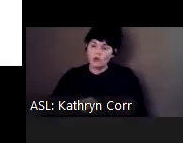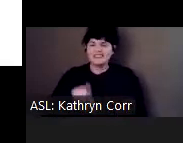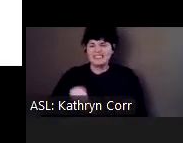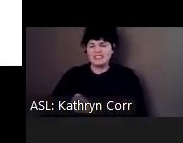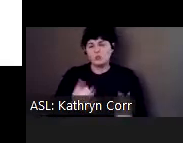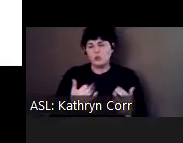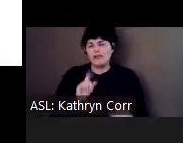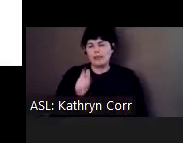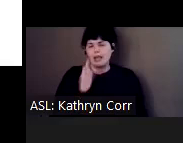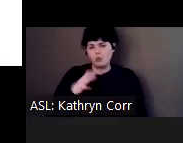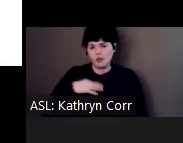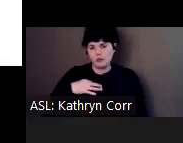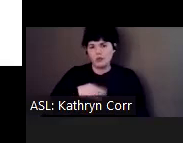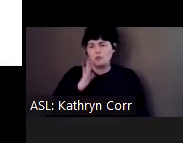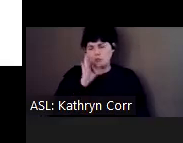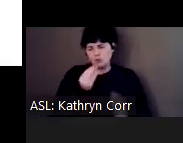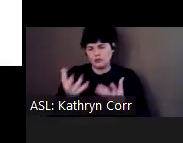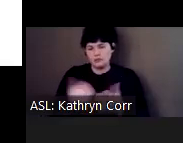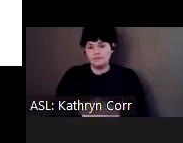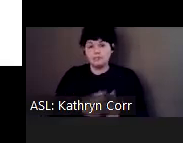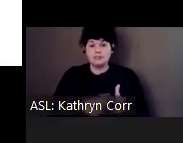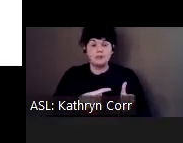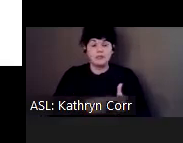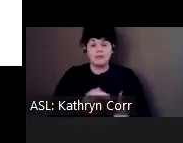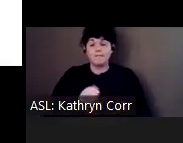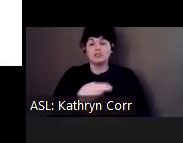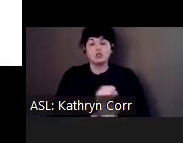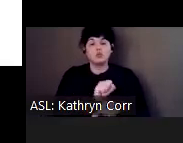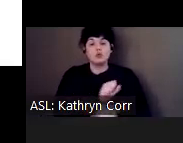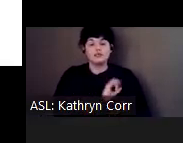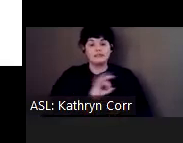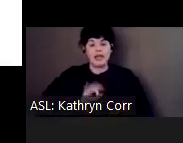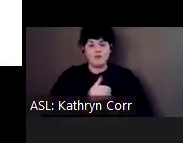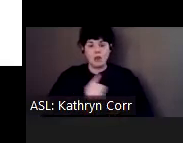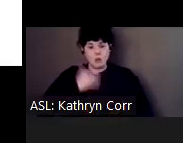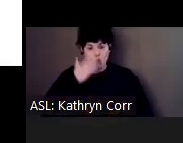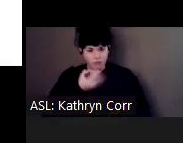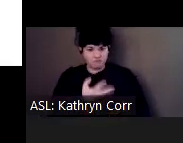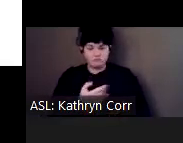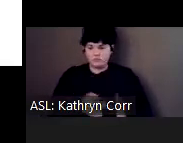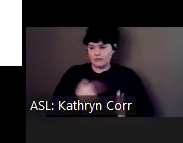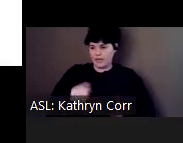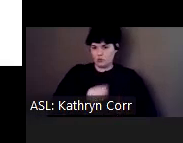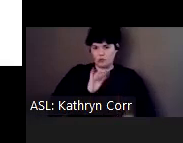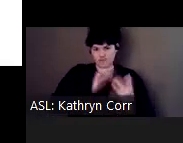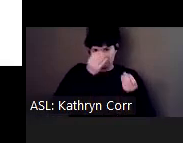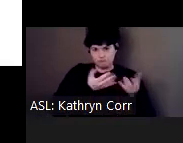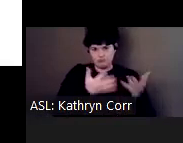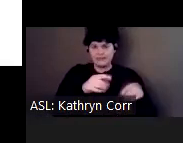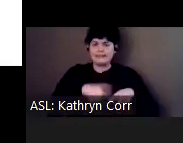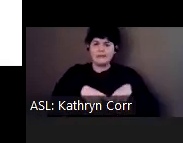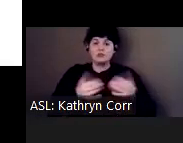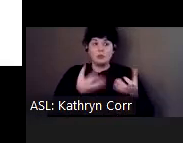Sometimes it's through the Michigan Works staff member. Sometimes it's through our office. It just depends. We want to tell people as quickly